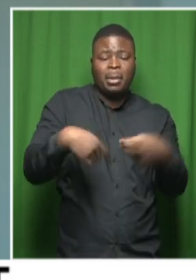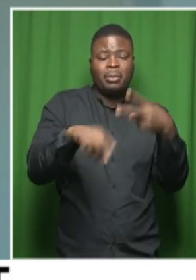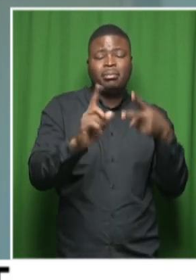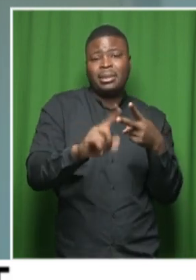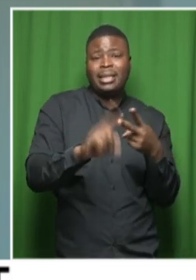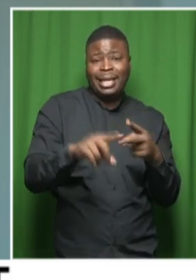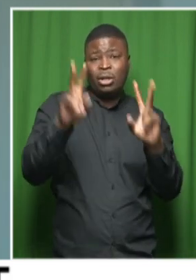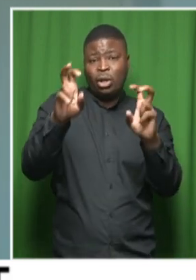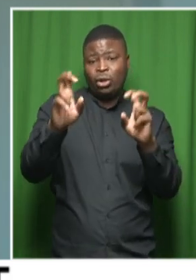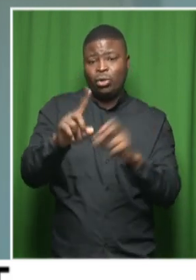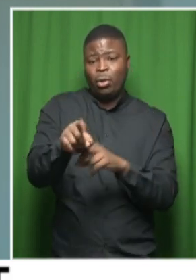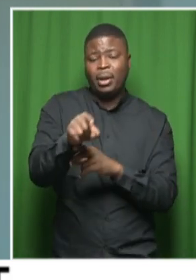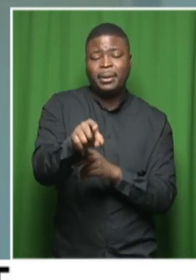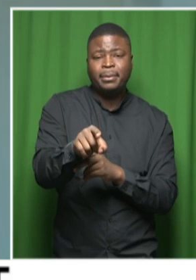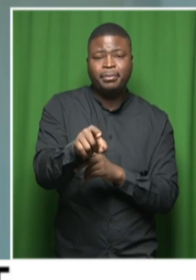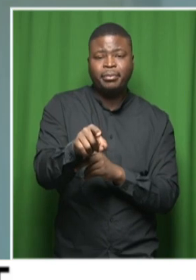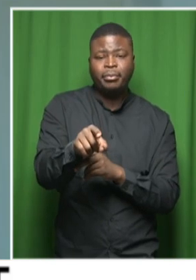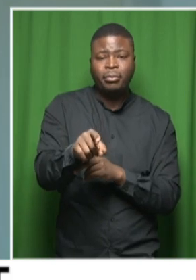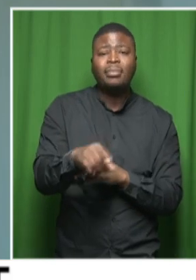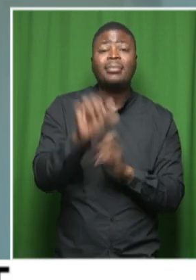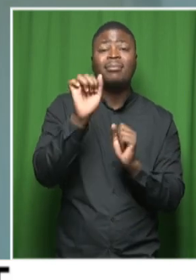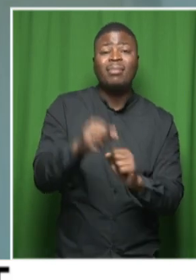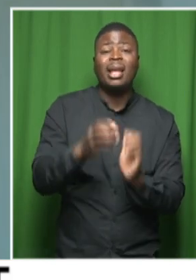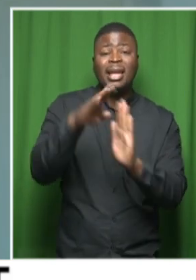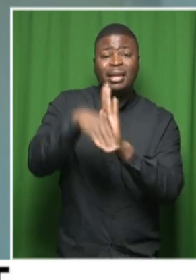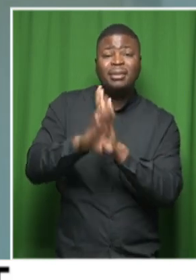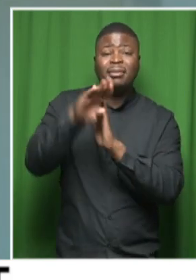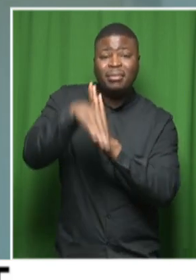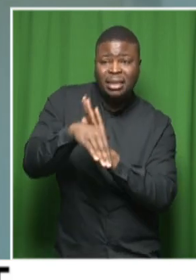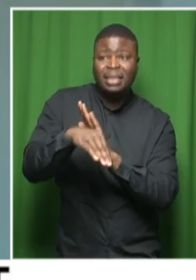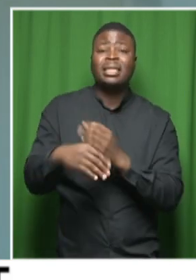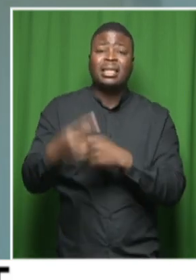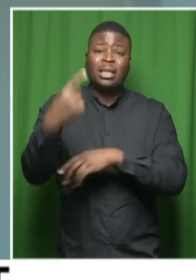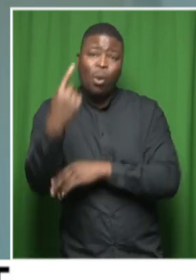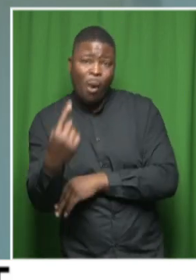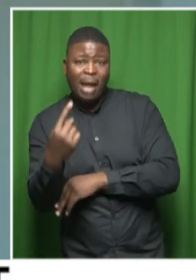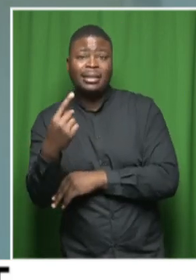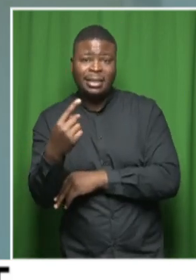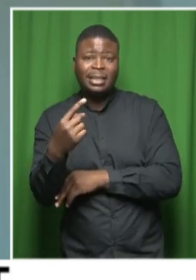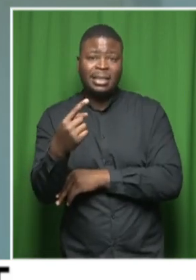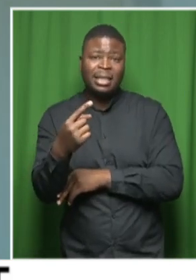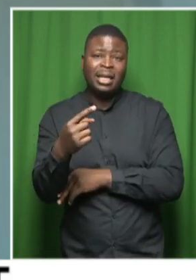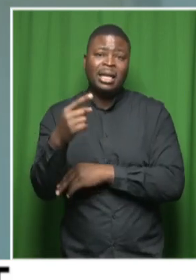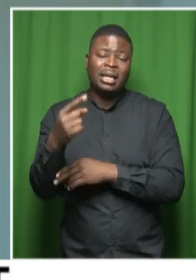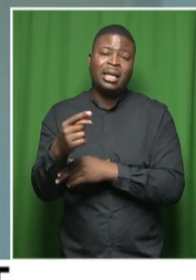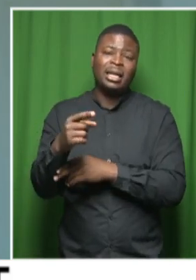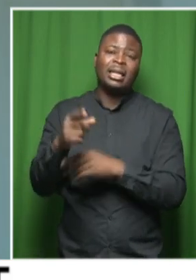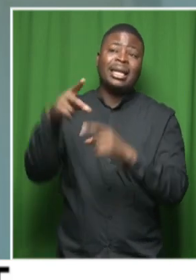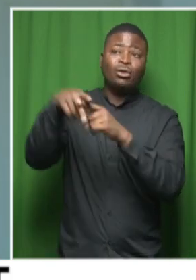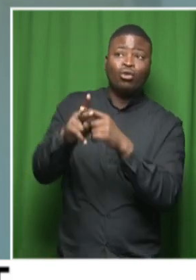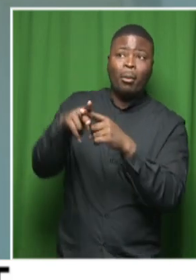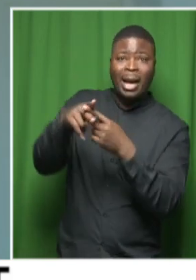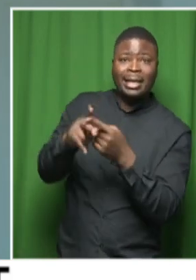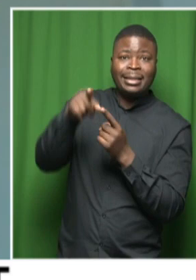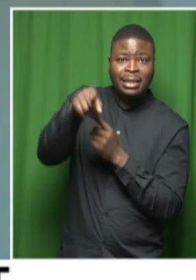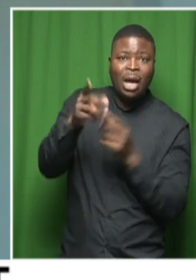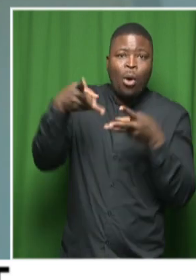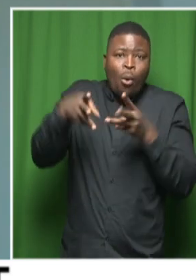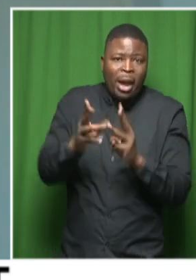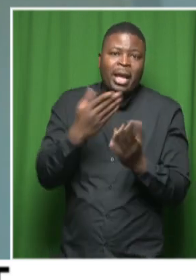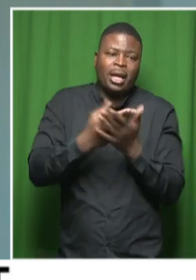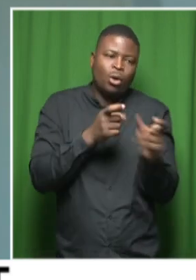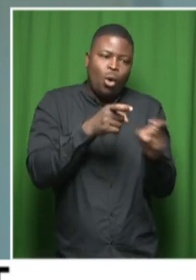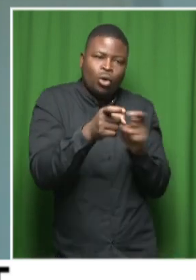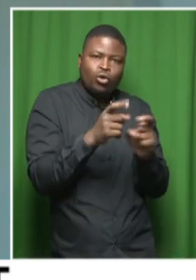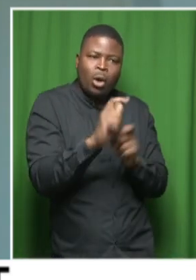it's true that inflation is one instrument, but also at the same time, we are using, for instance, interest